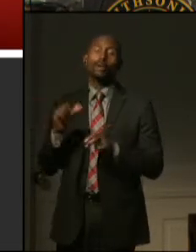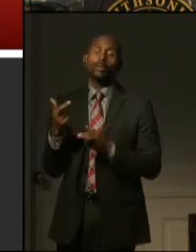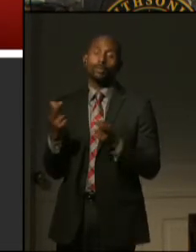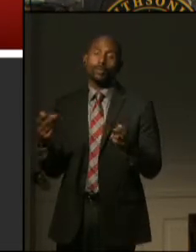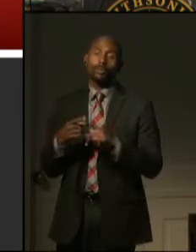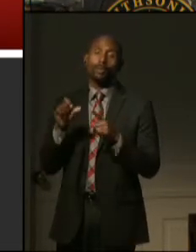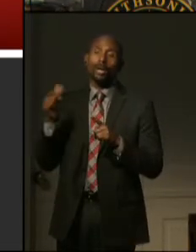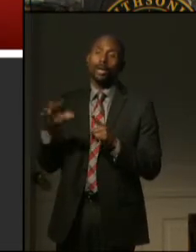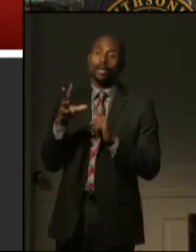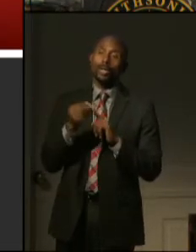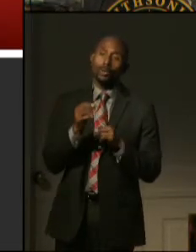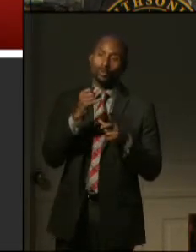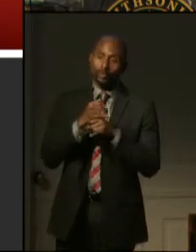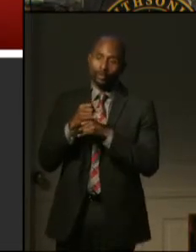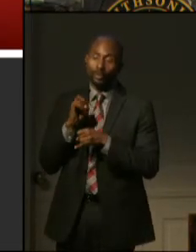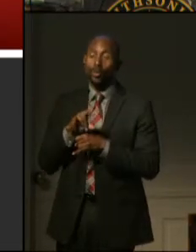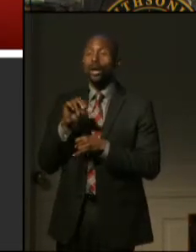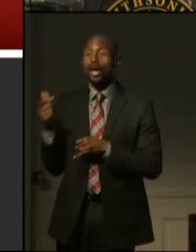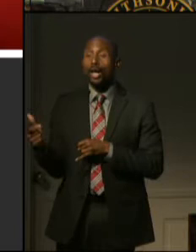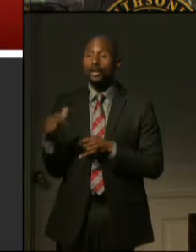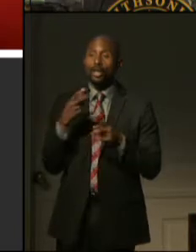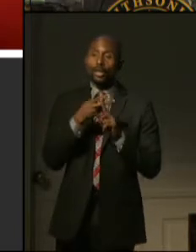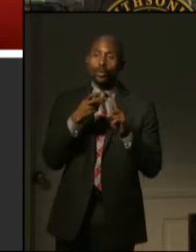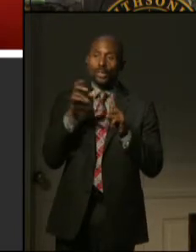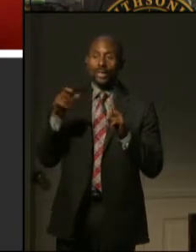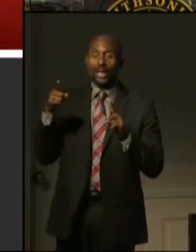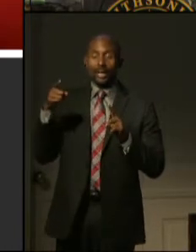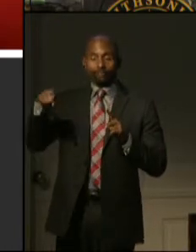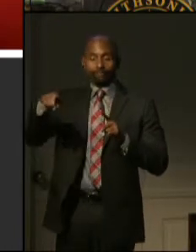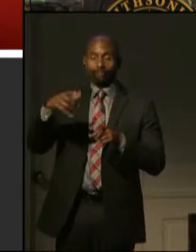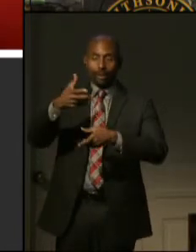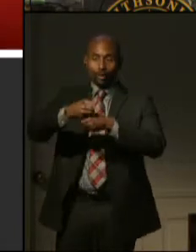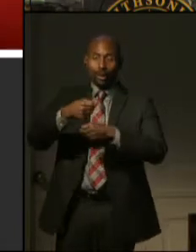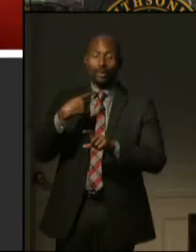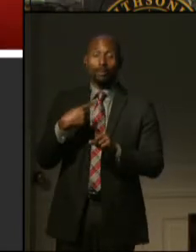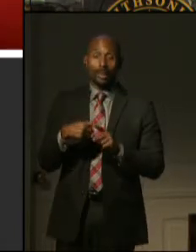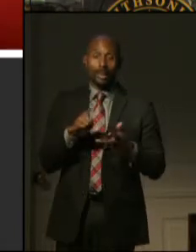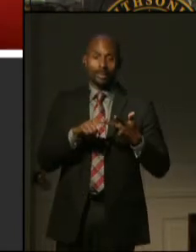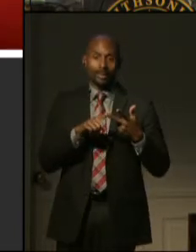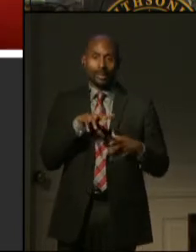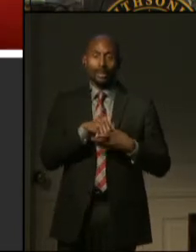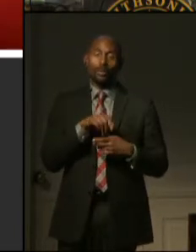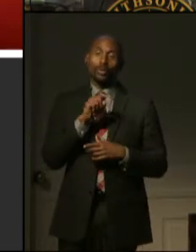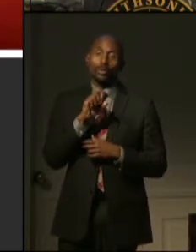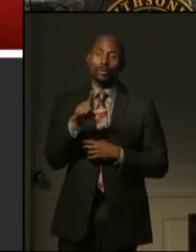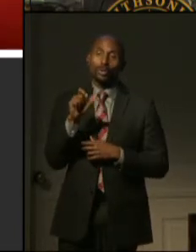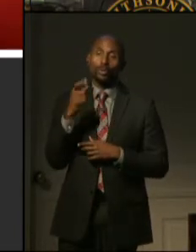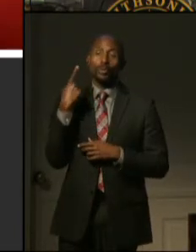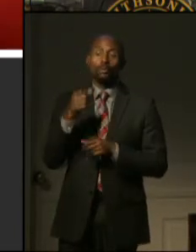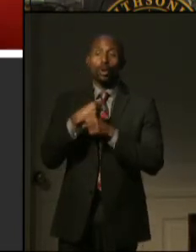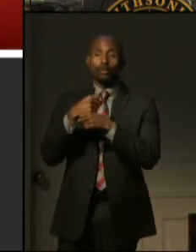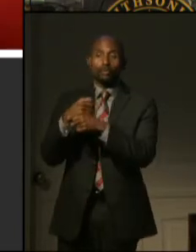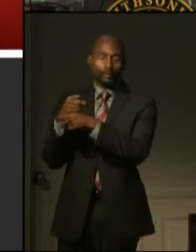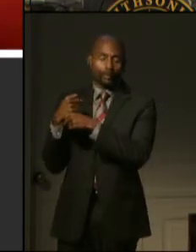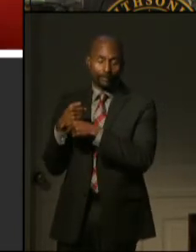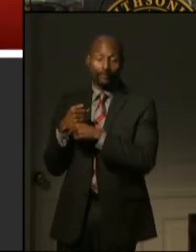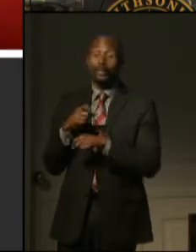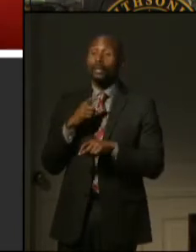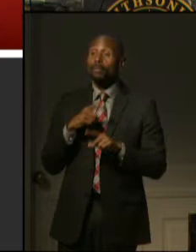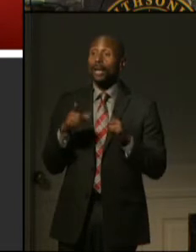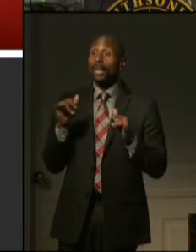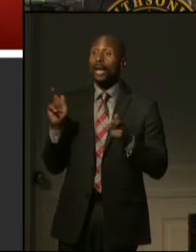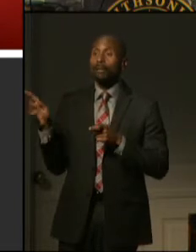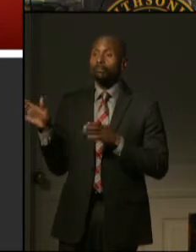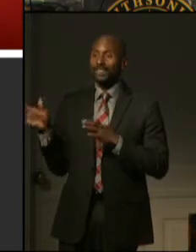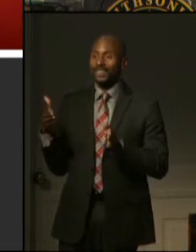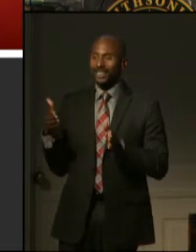cultural institutions or trusted sources, and along with tools for creating. So what the shift is our office used to make a lot